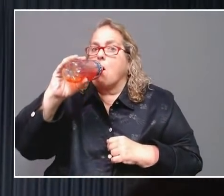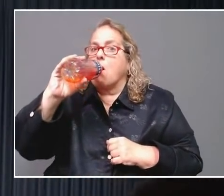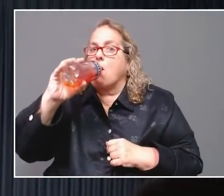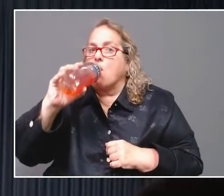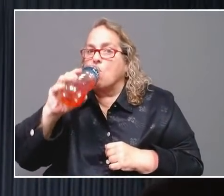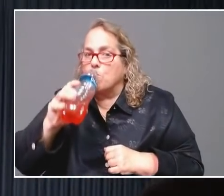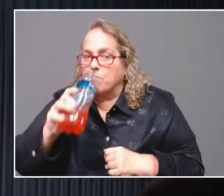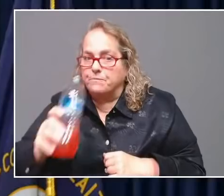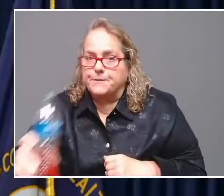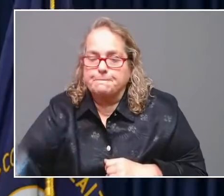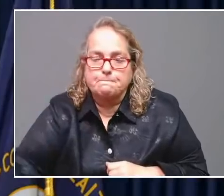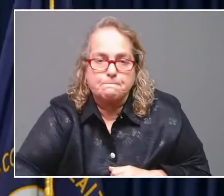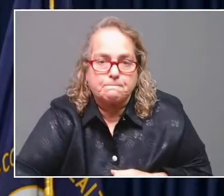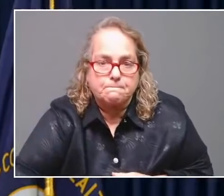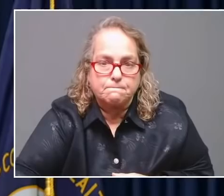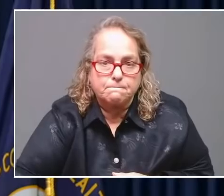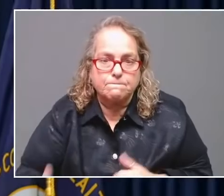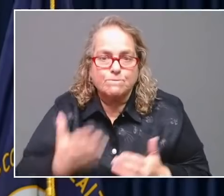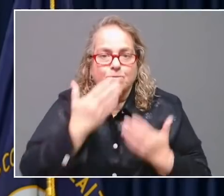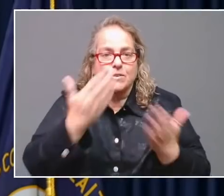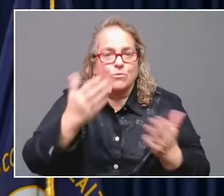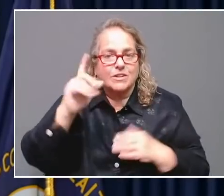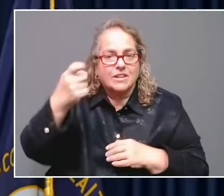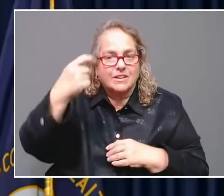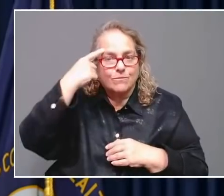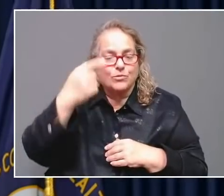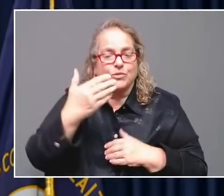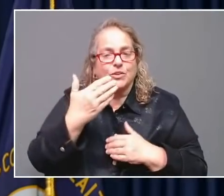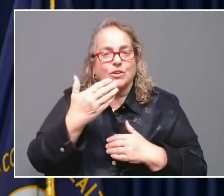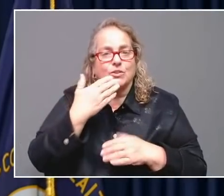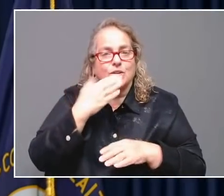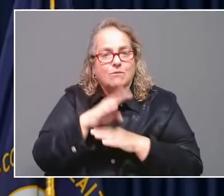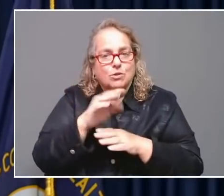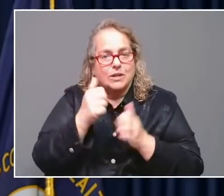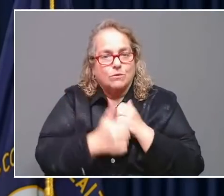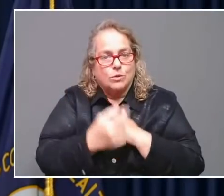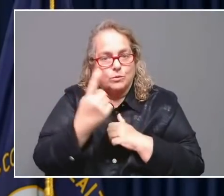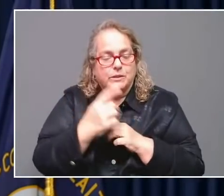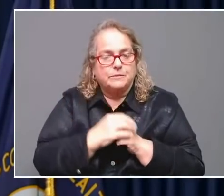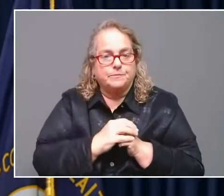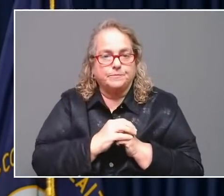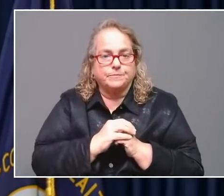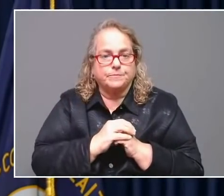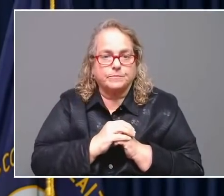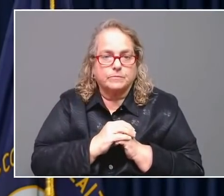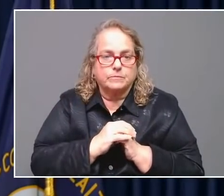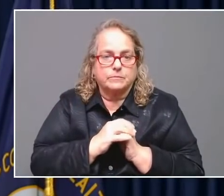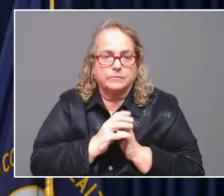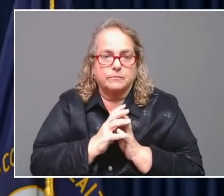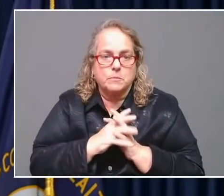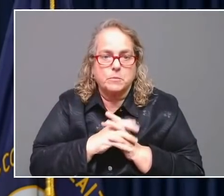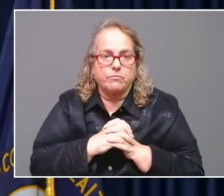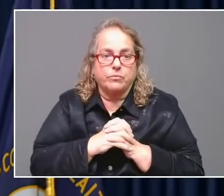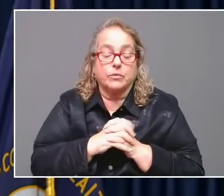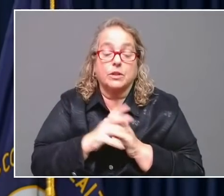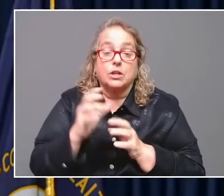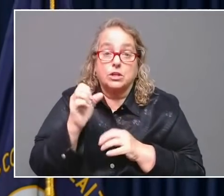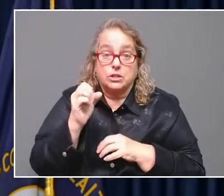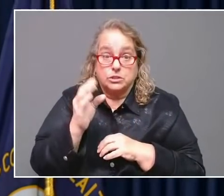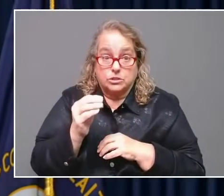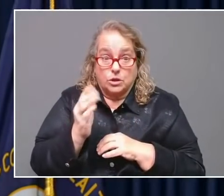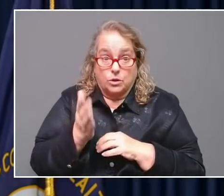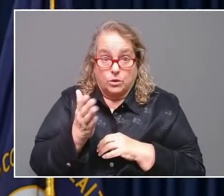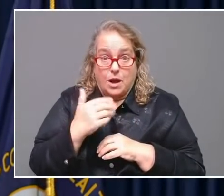Thank you, Governor Beshear. Good afternoon, everyone. James, you would go to my slides, please. So I'm going to talk first